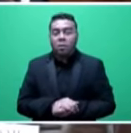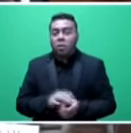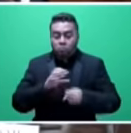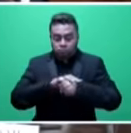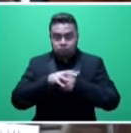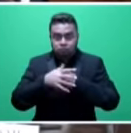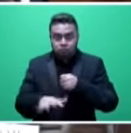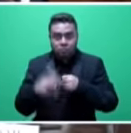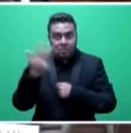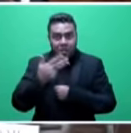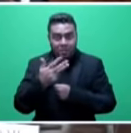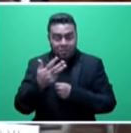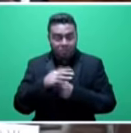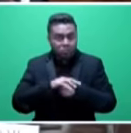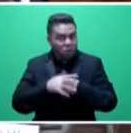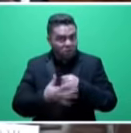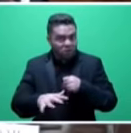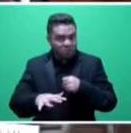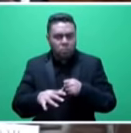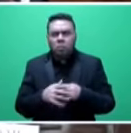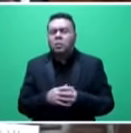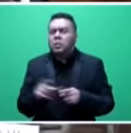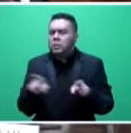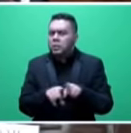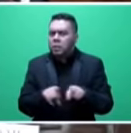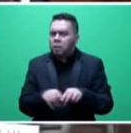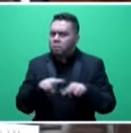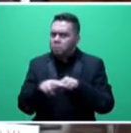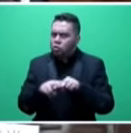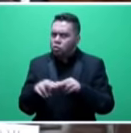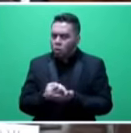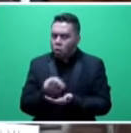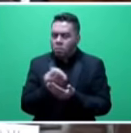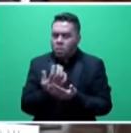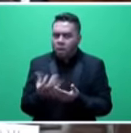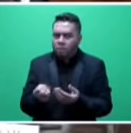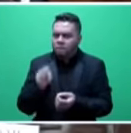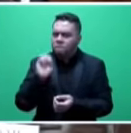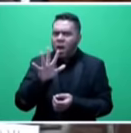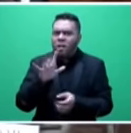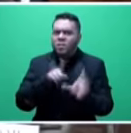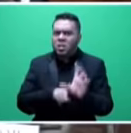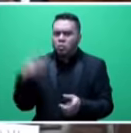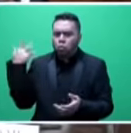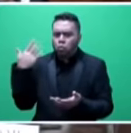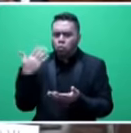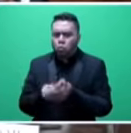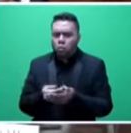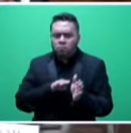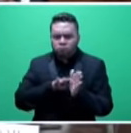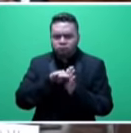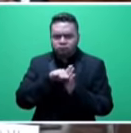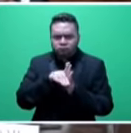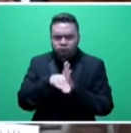obvious. The Fijian economy has been facing problems from about 5 years ago. It did not